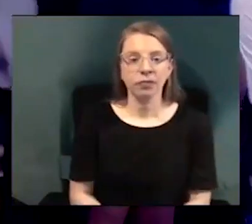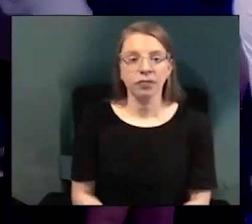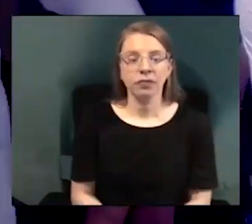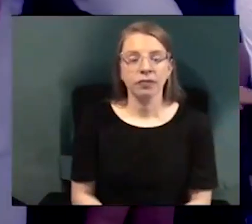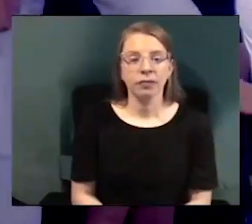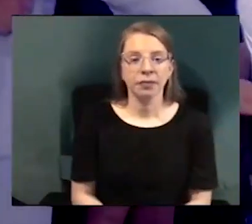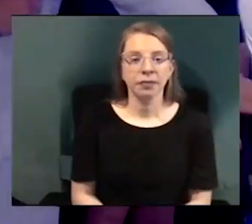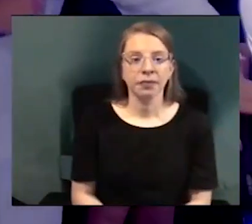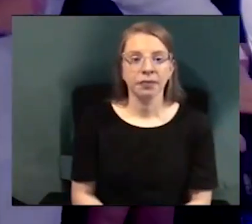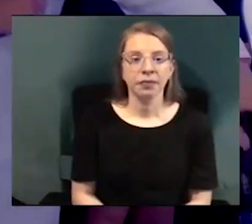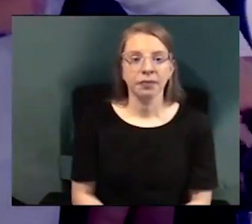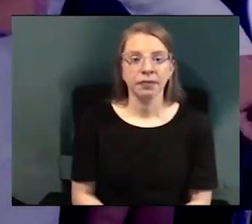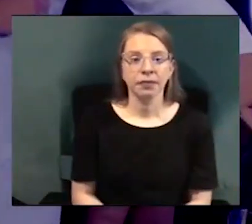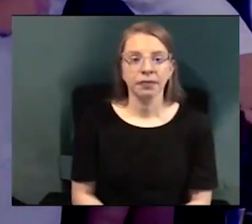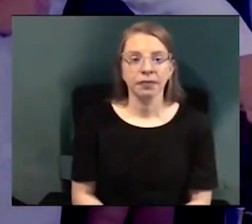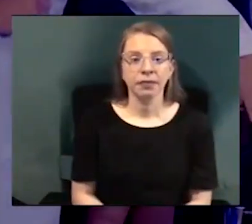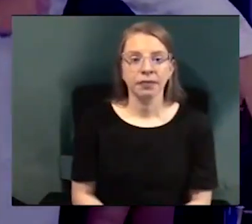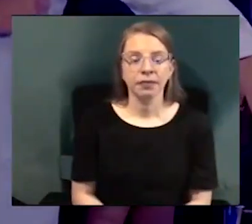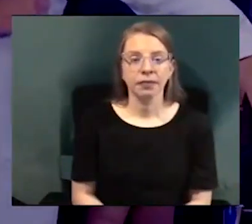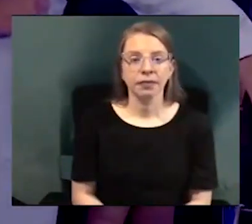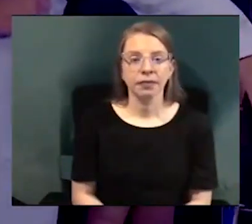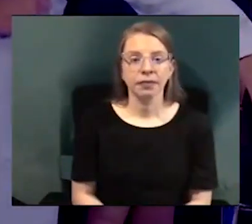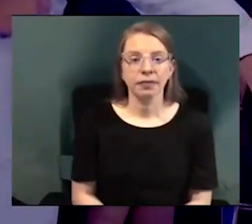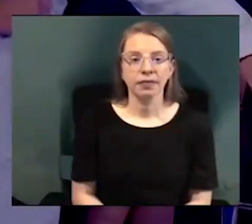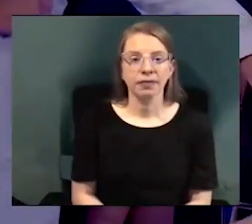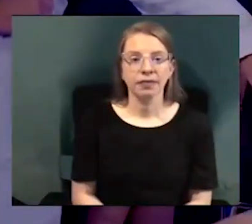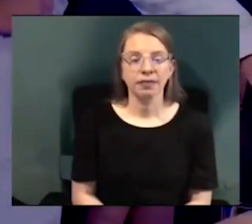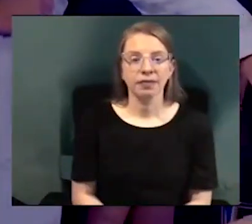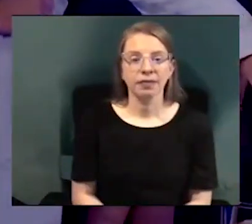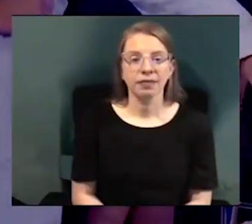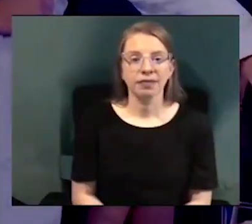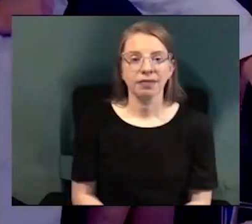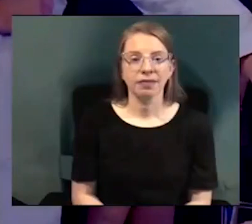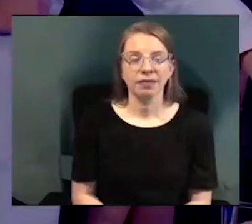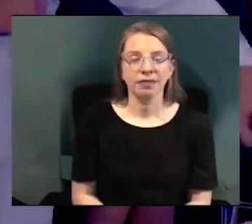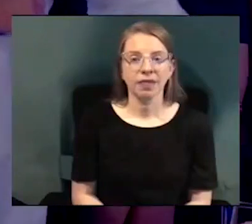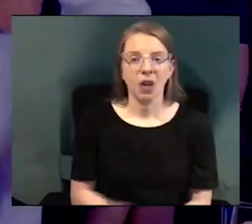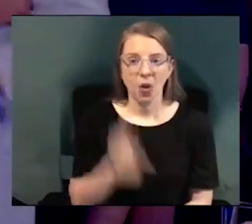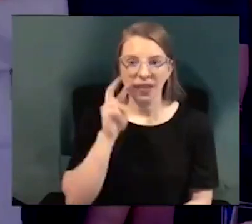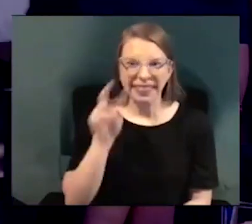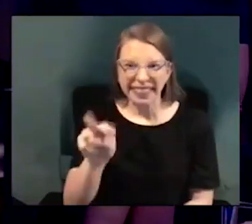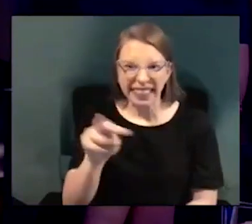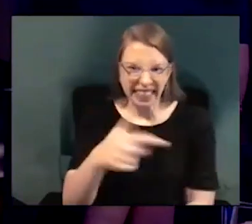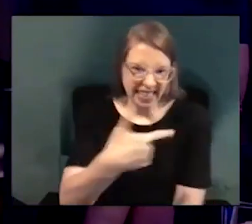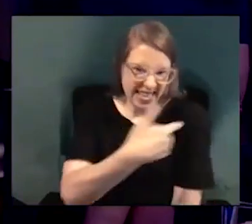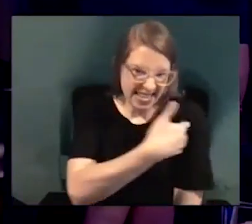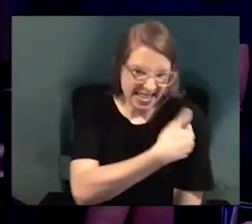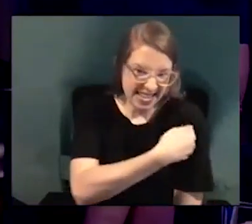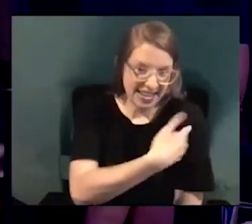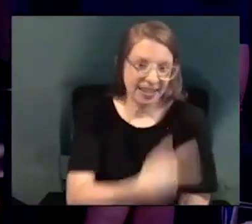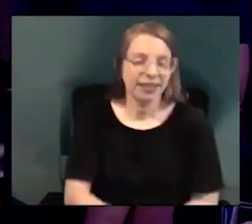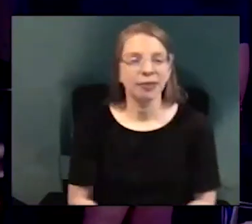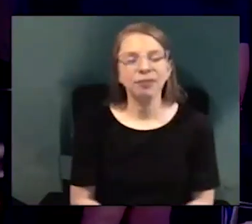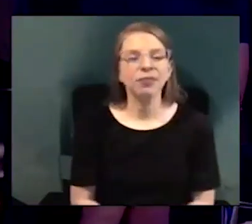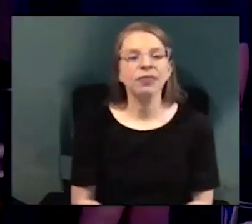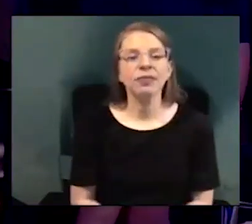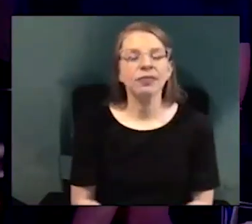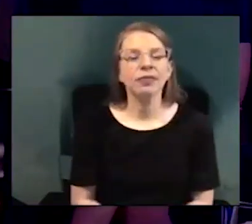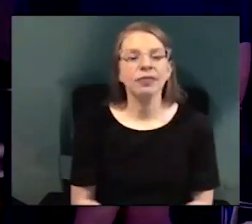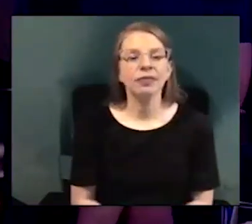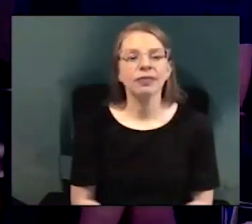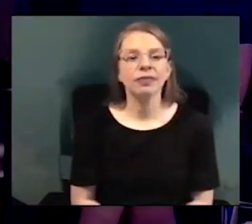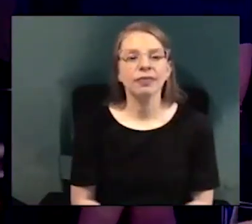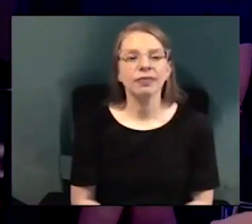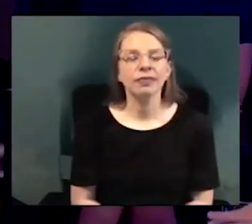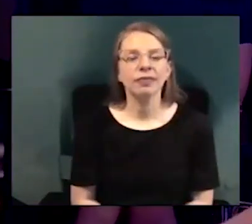bit so that we can get it and see it going in. Well, Adam, so we've given quite